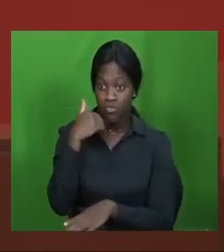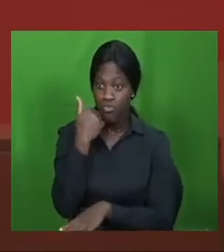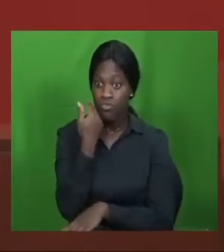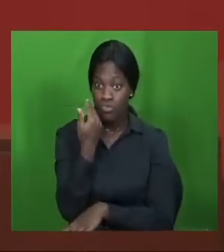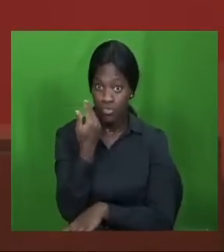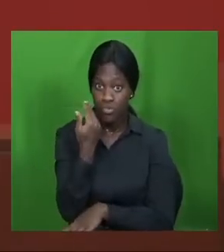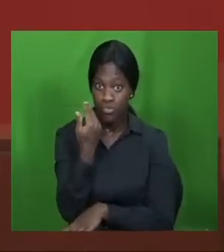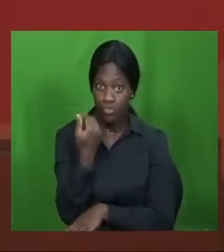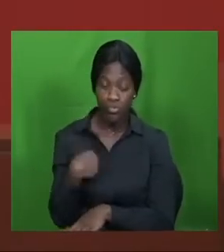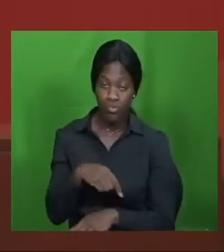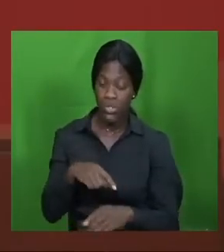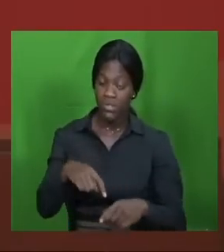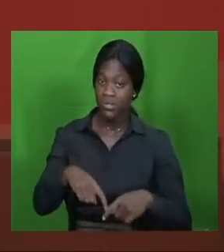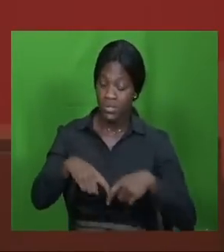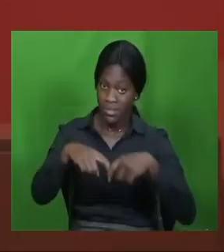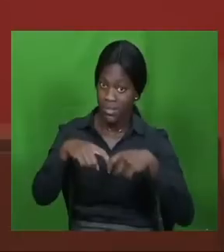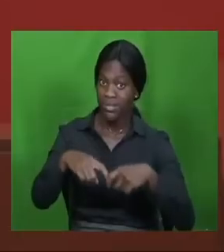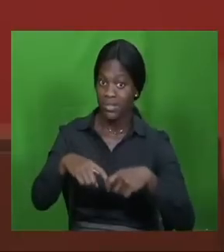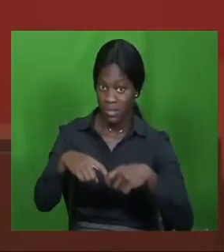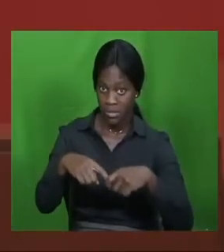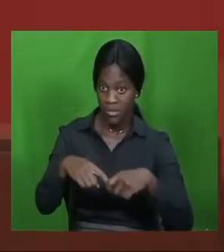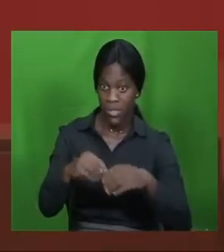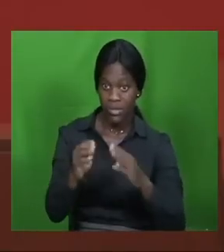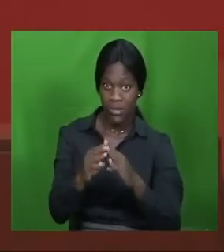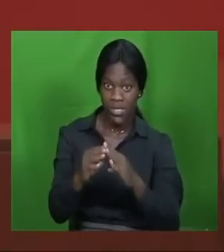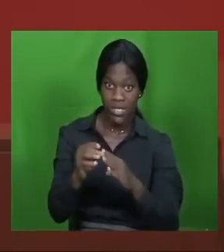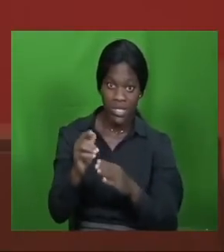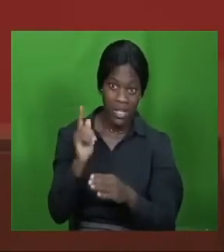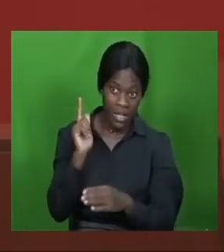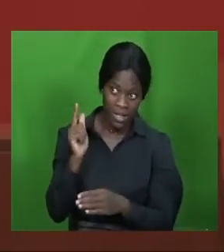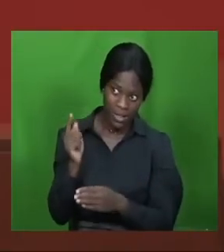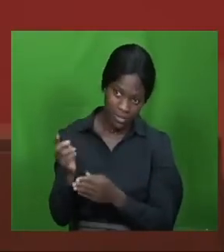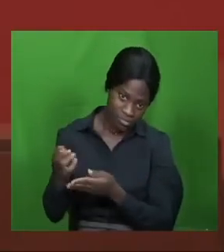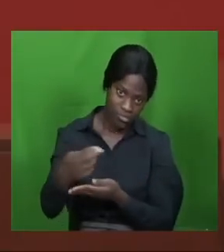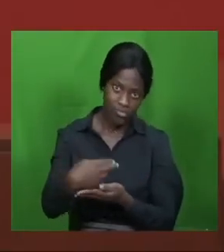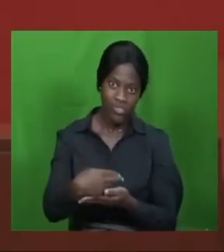we may have to suspend sitting and then come back later.